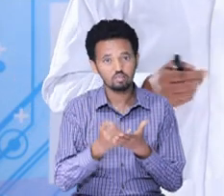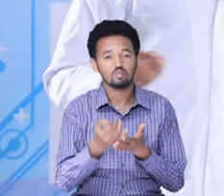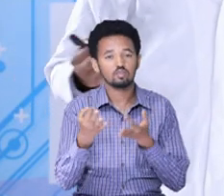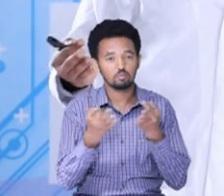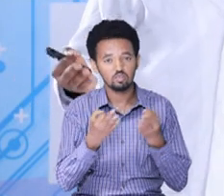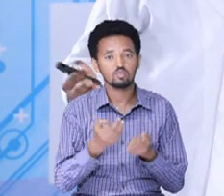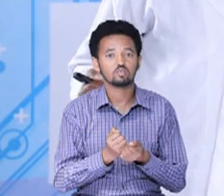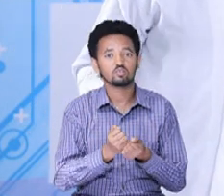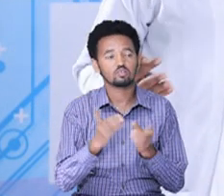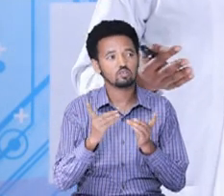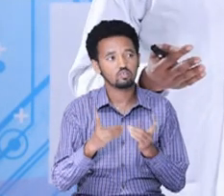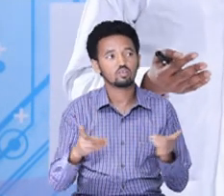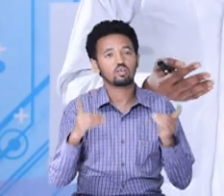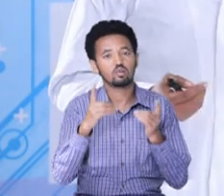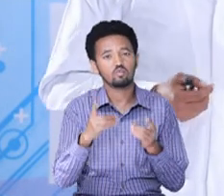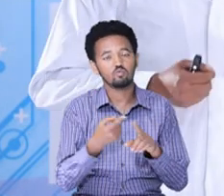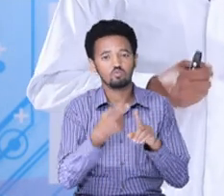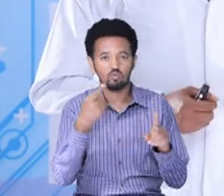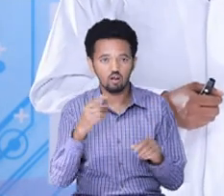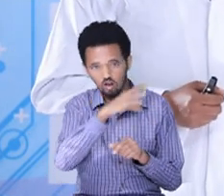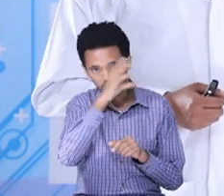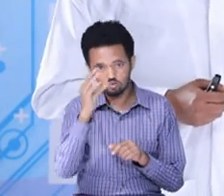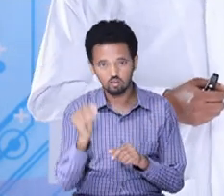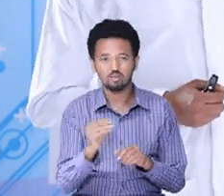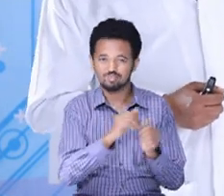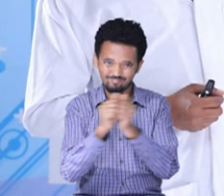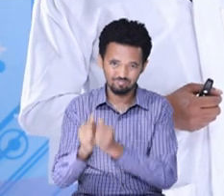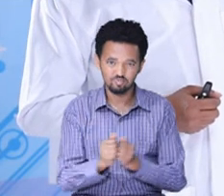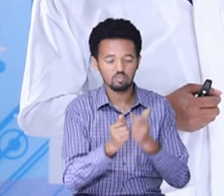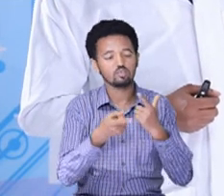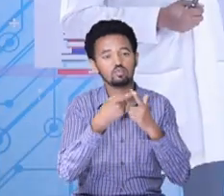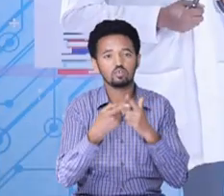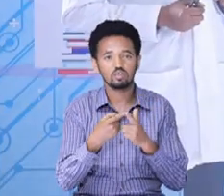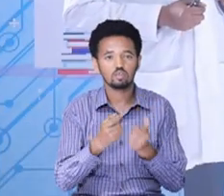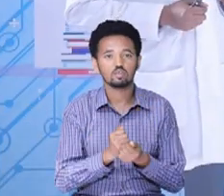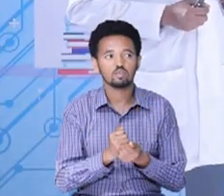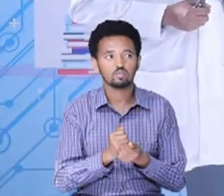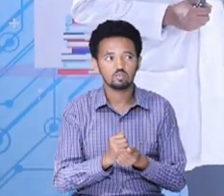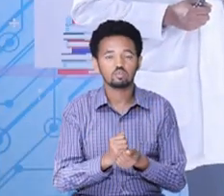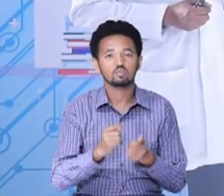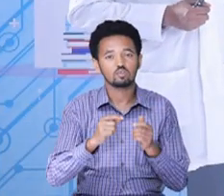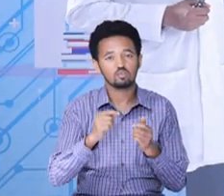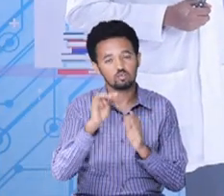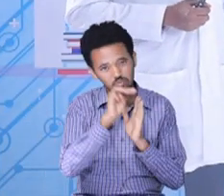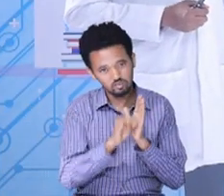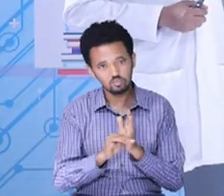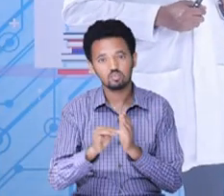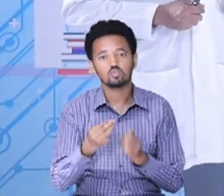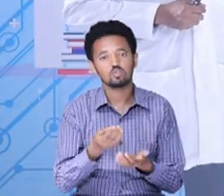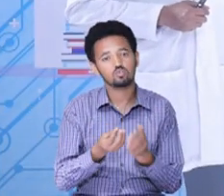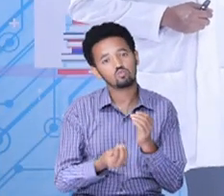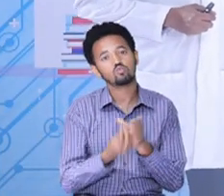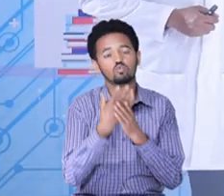for desire for African unity. Second, it aimed at fomenting a sense of unity